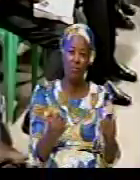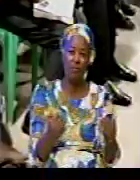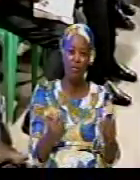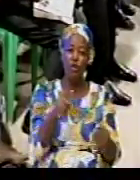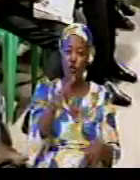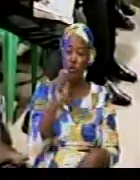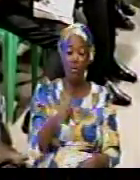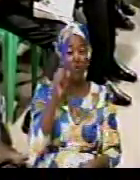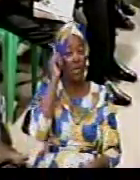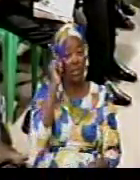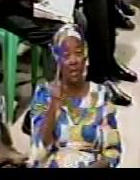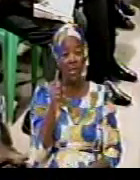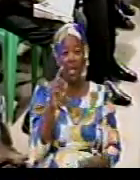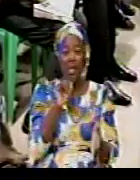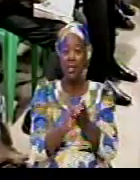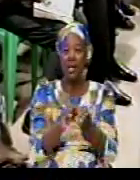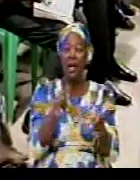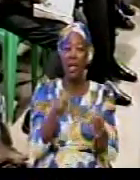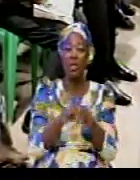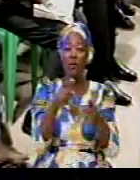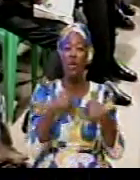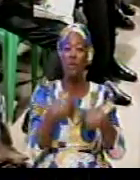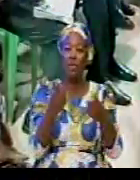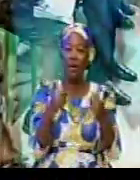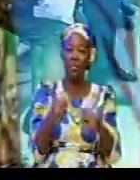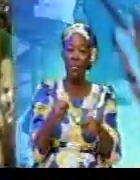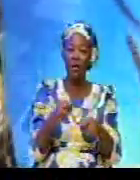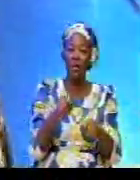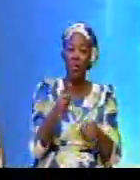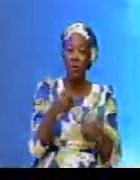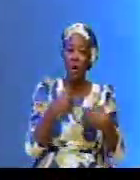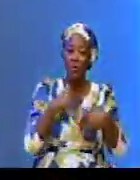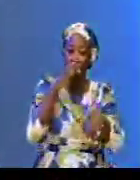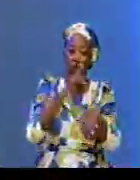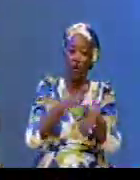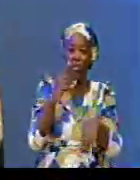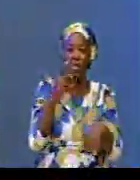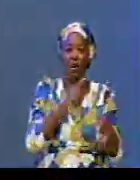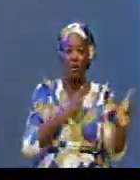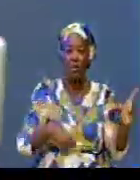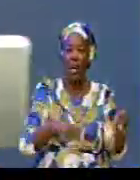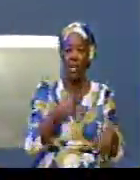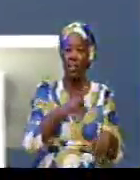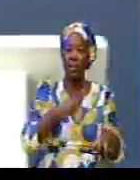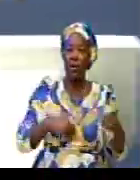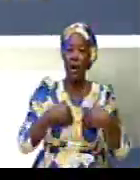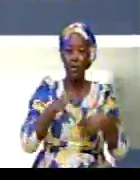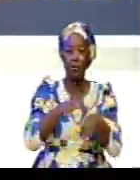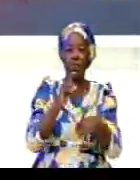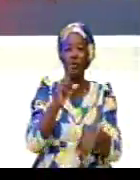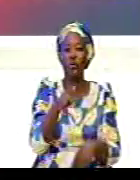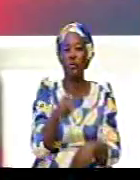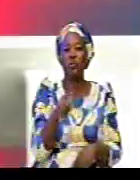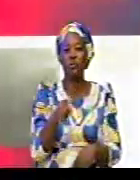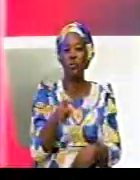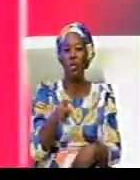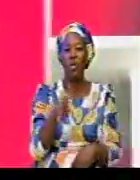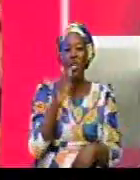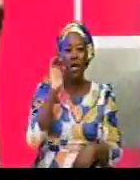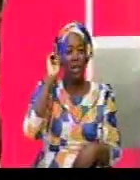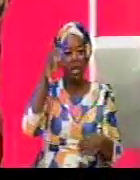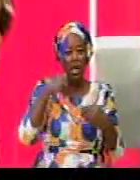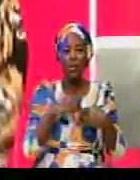Jesus' name. Now, you must understand that as you have come, you have touched